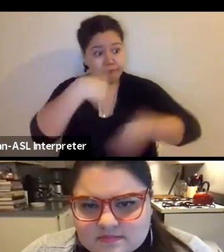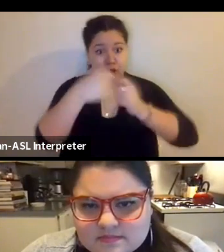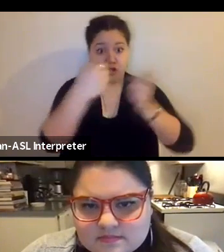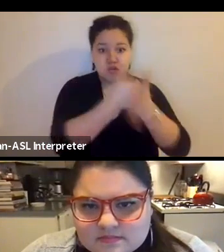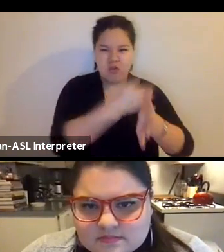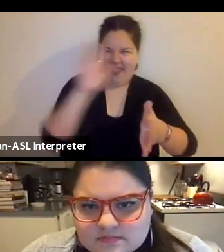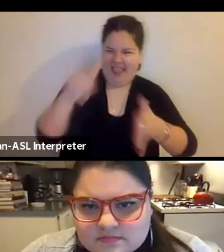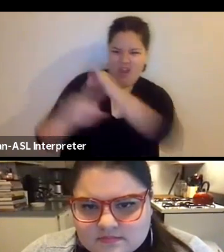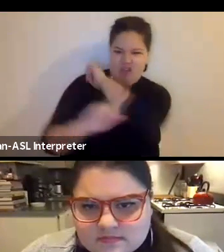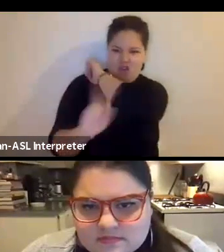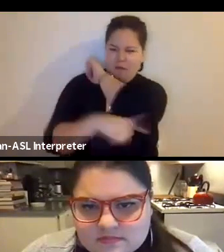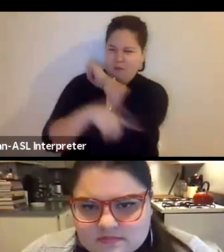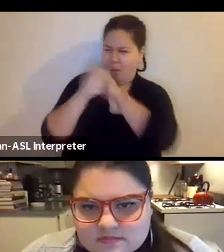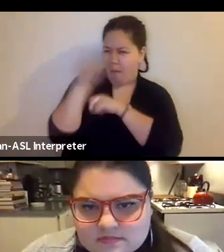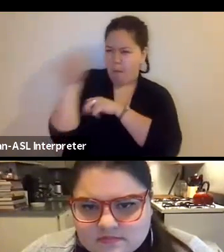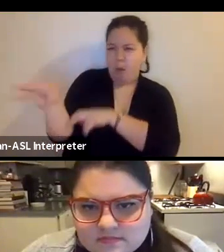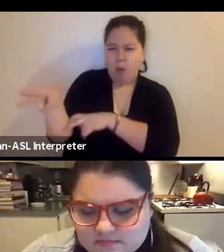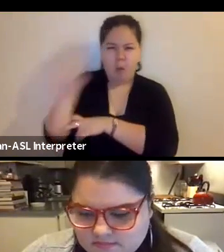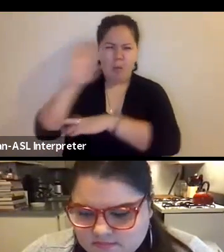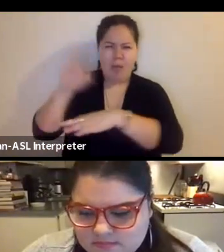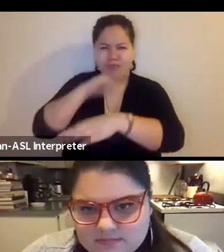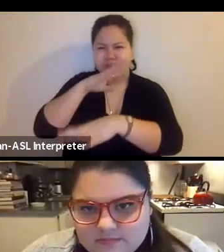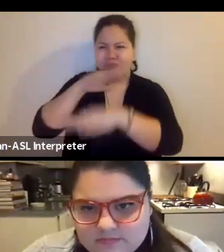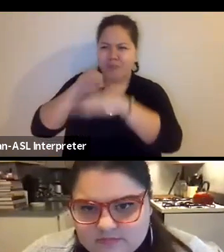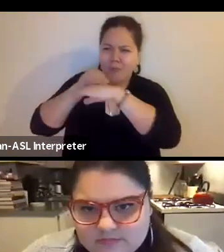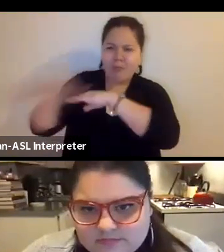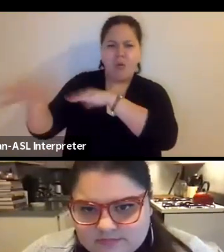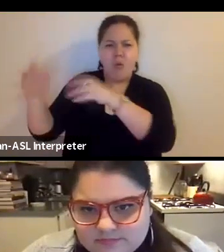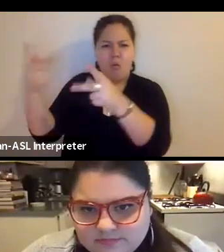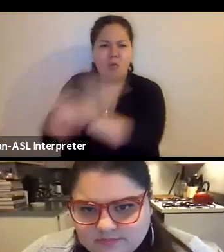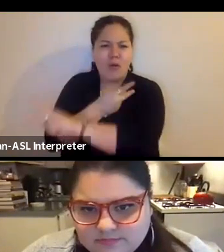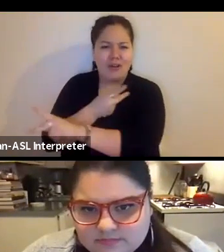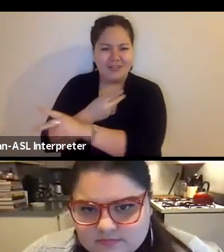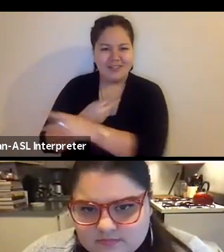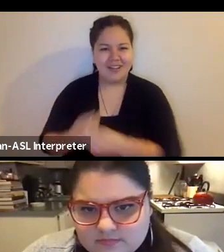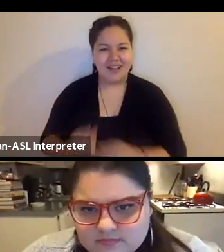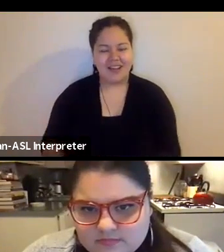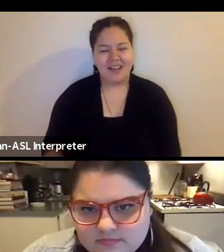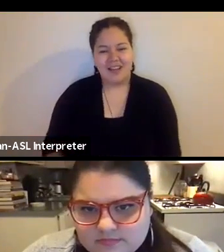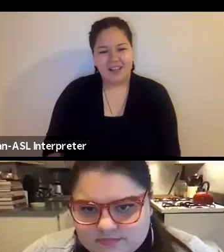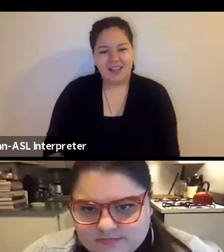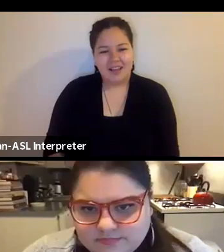it. You know, somehow we're all beholden to